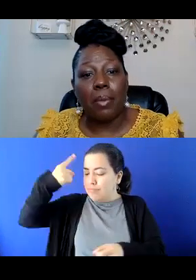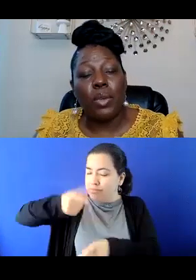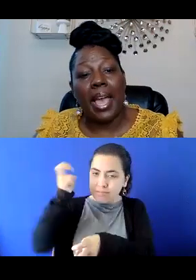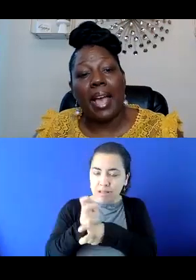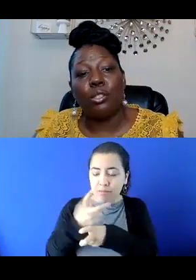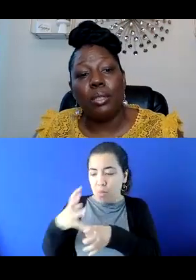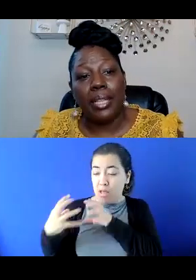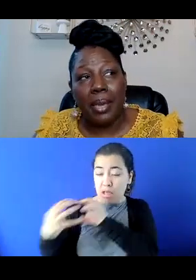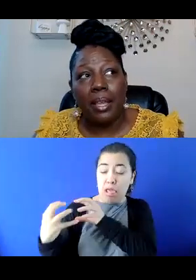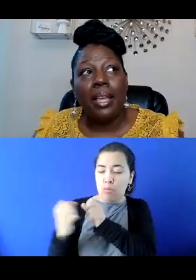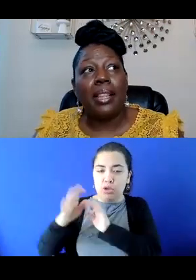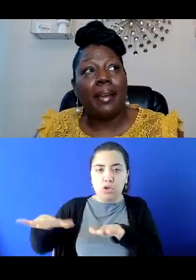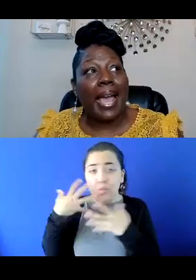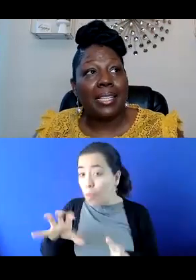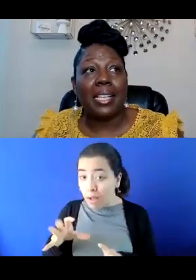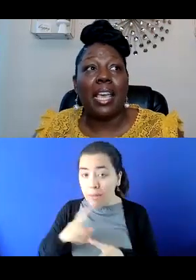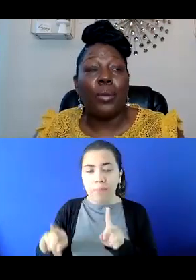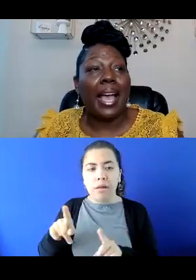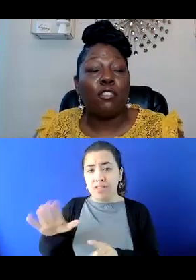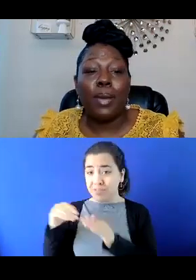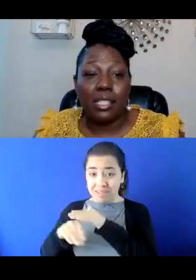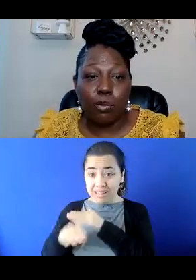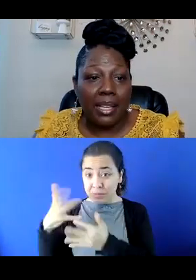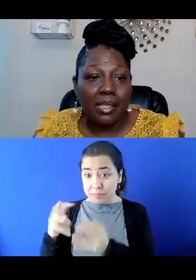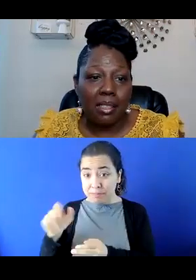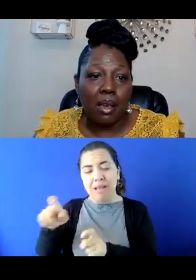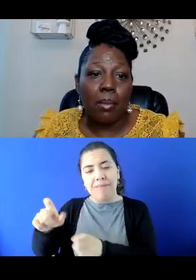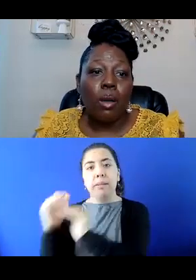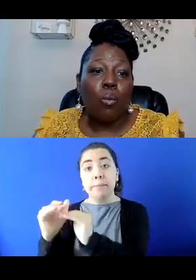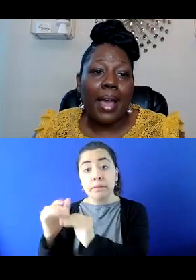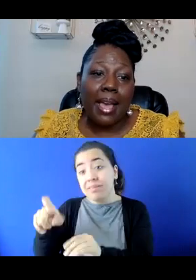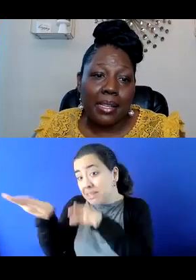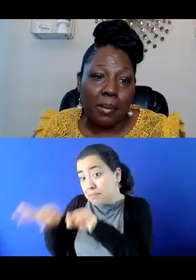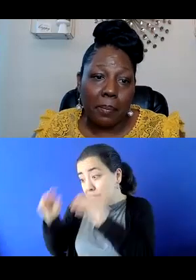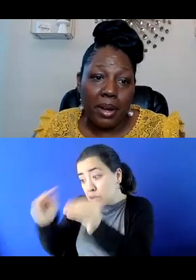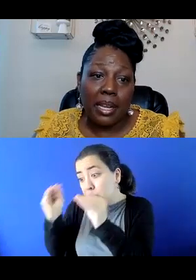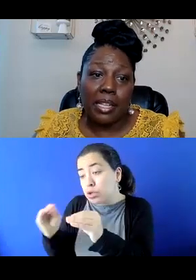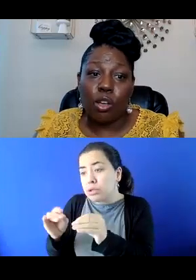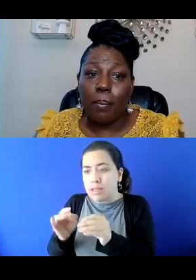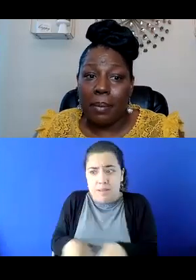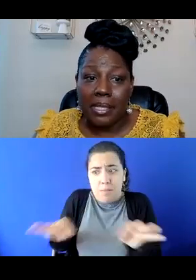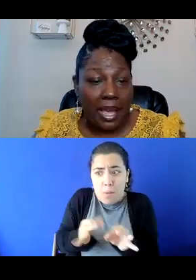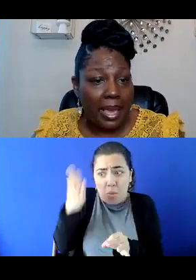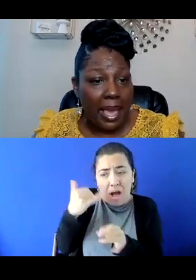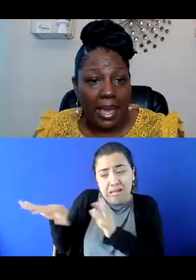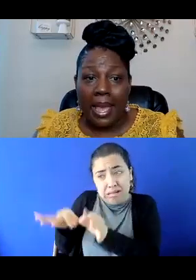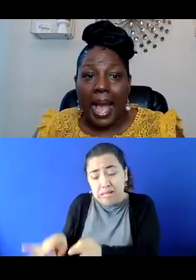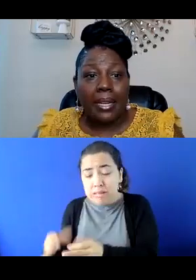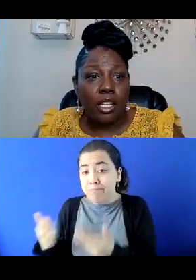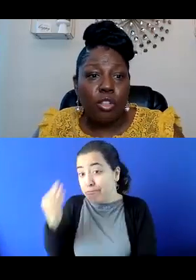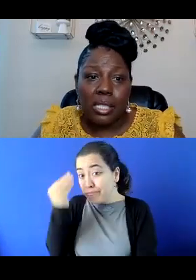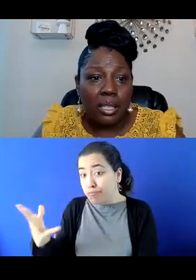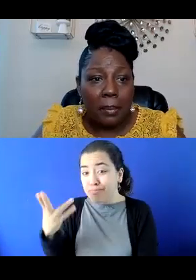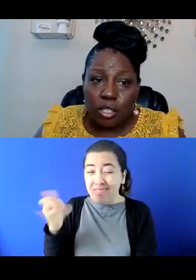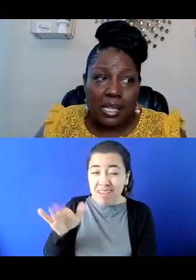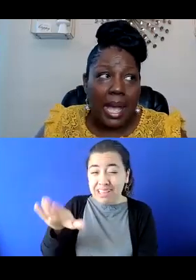of that, but we have to limit their access and we have to explain to them why that is important. And so maybe say, hey, I